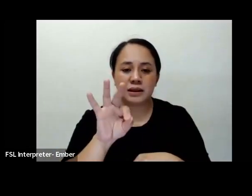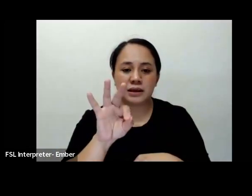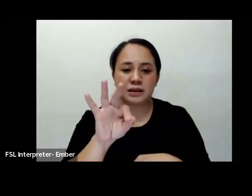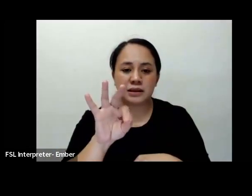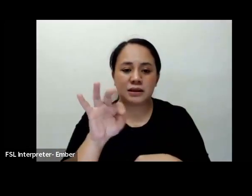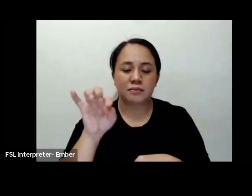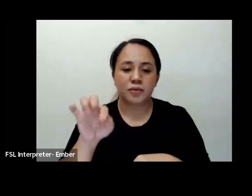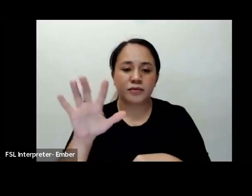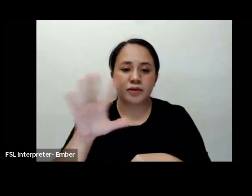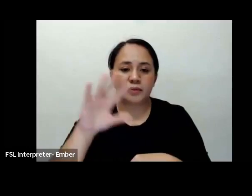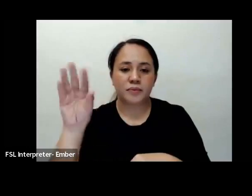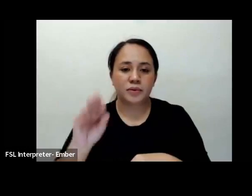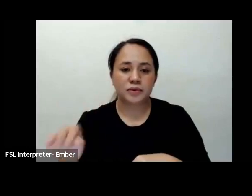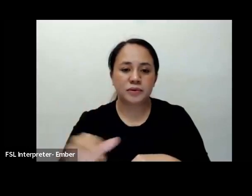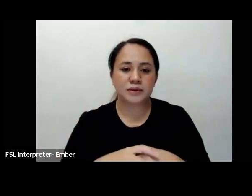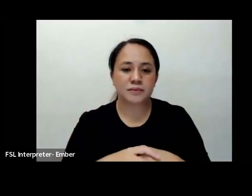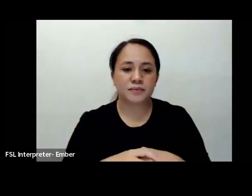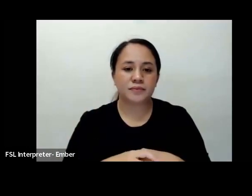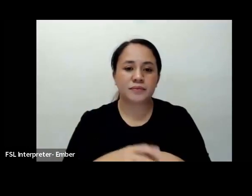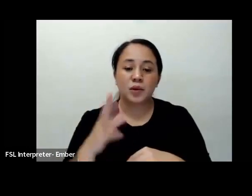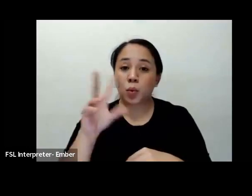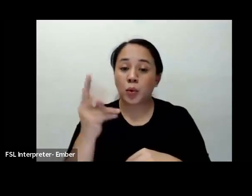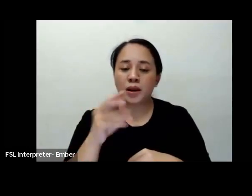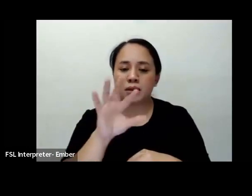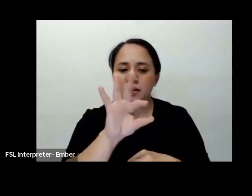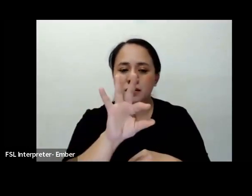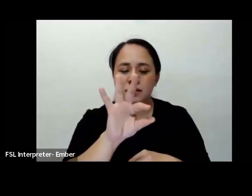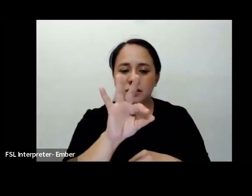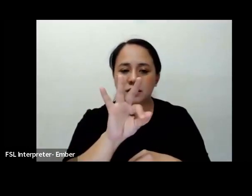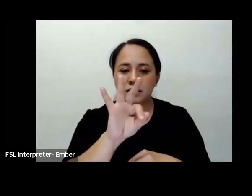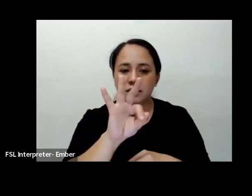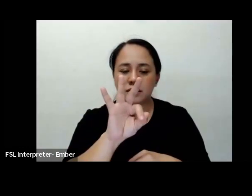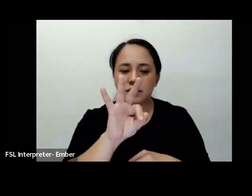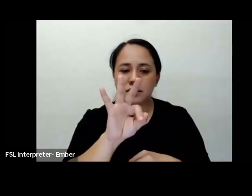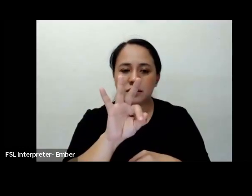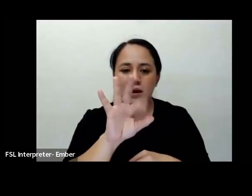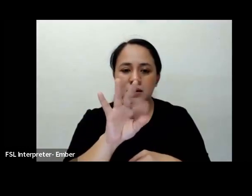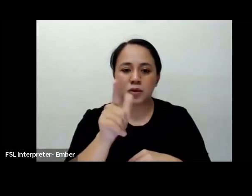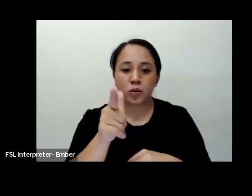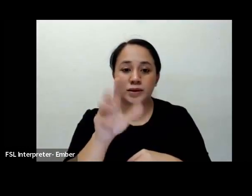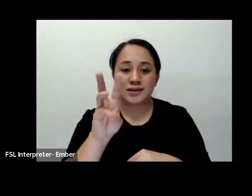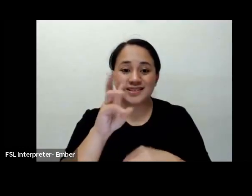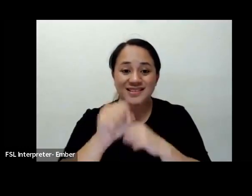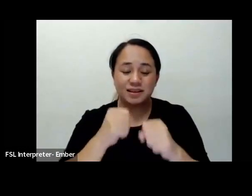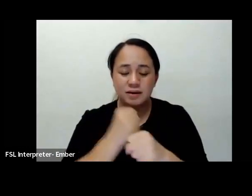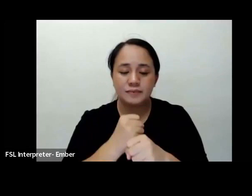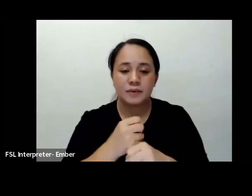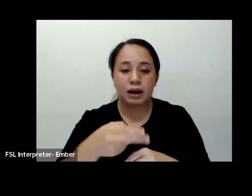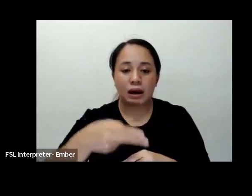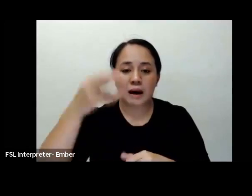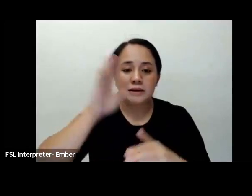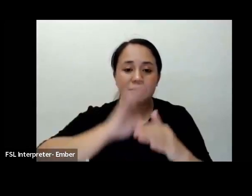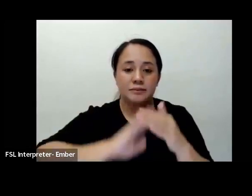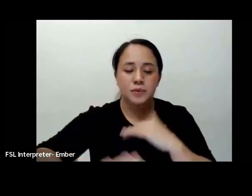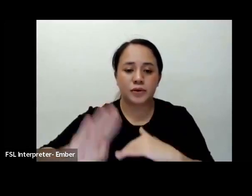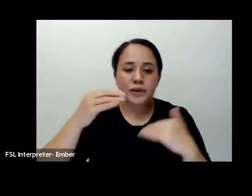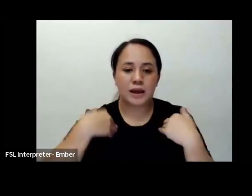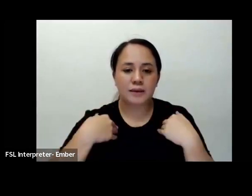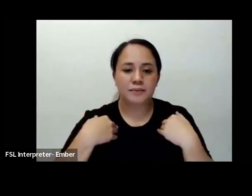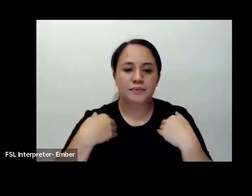in 1926. While the highest birth rates we have had were